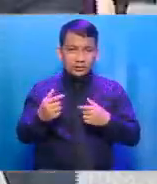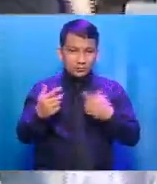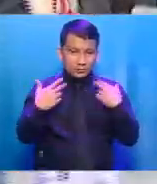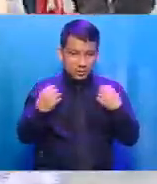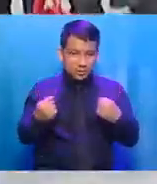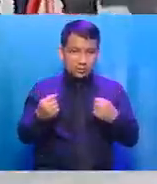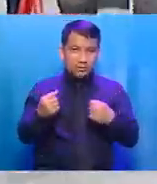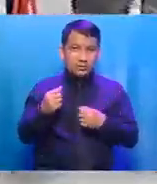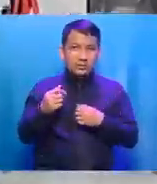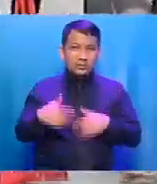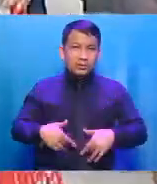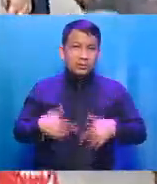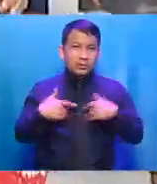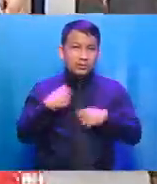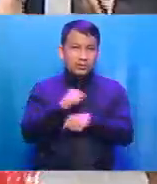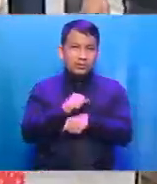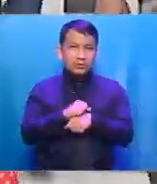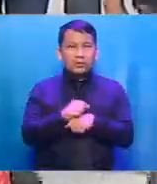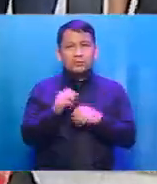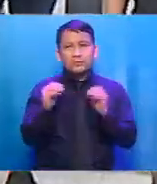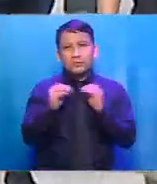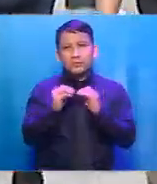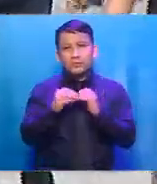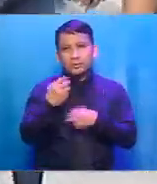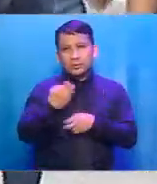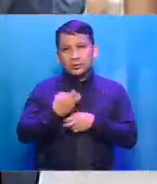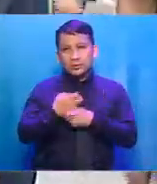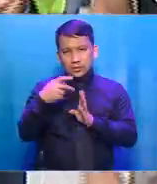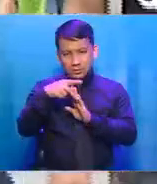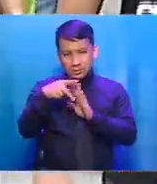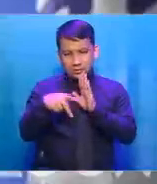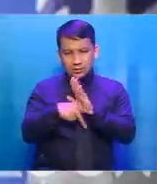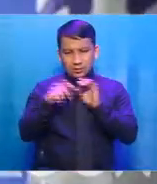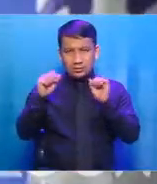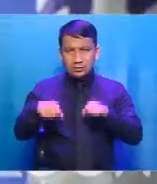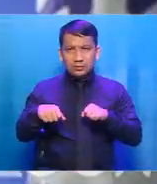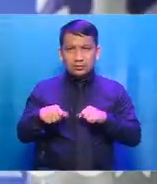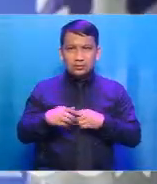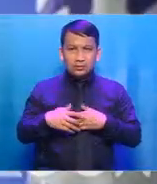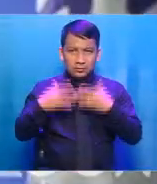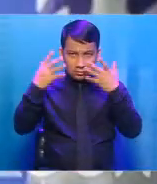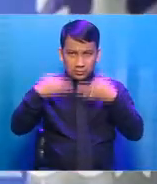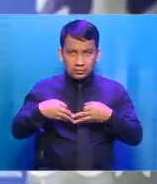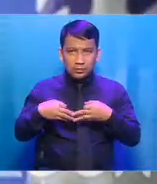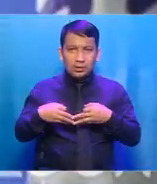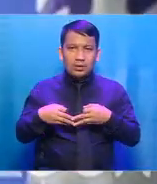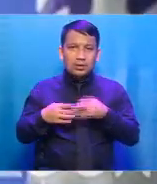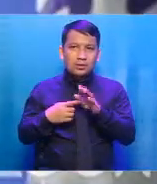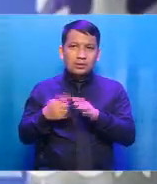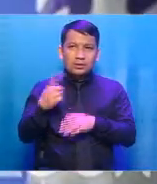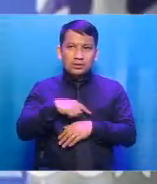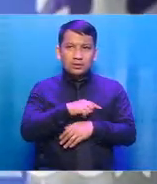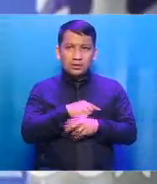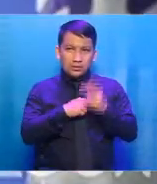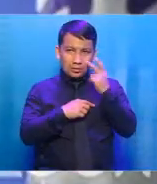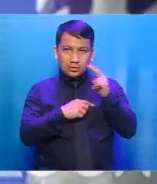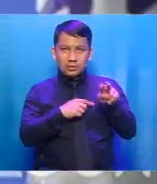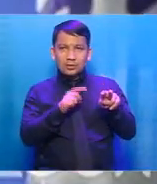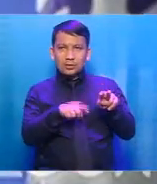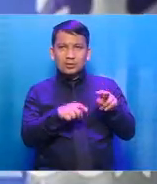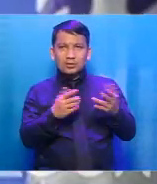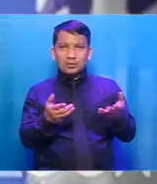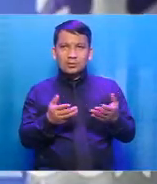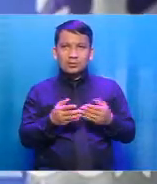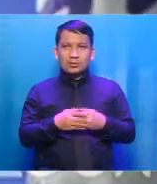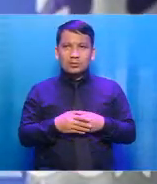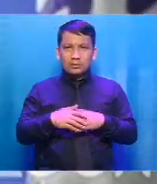kabuhayan. Now, this is the most difficult policy decision that we have to make. But we have seen that a